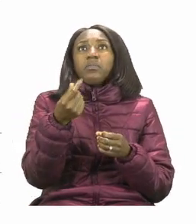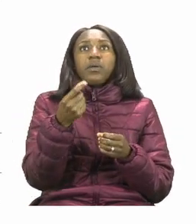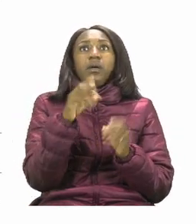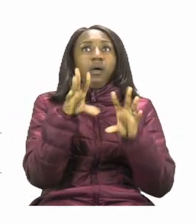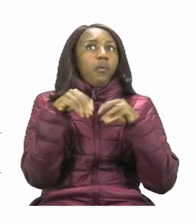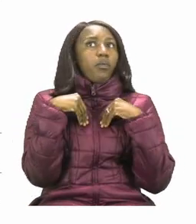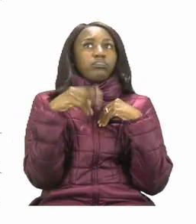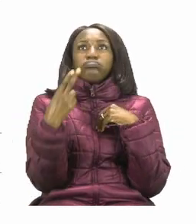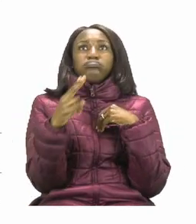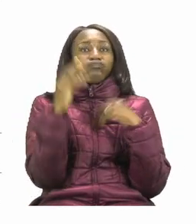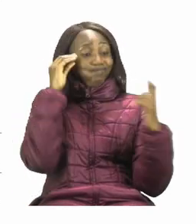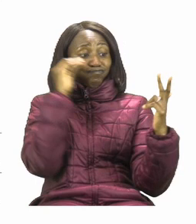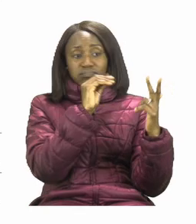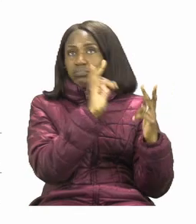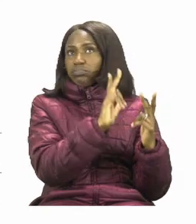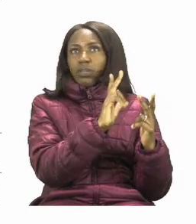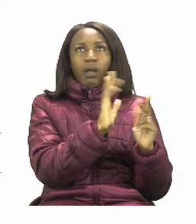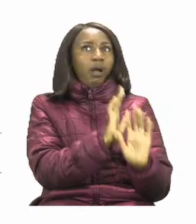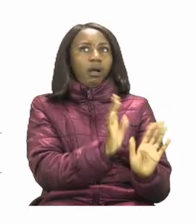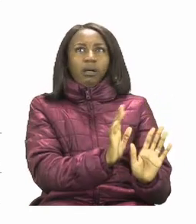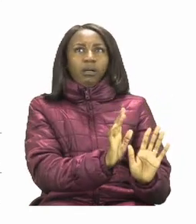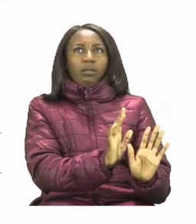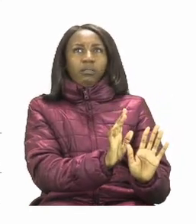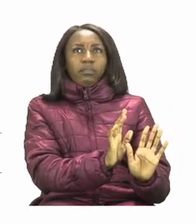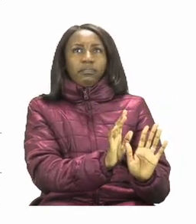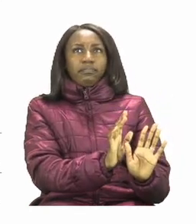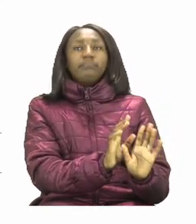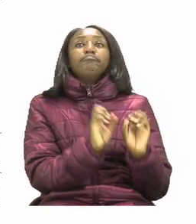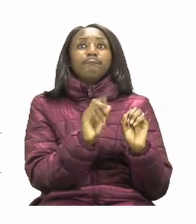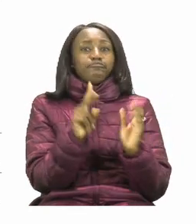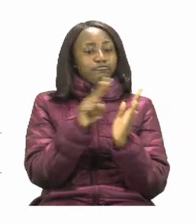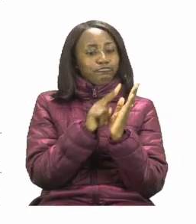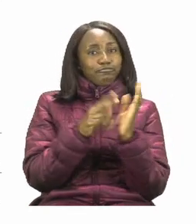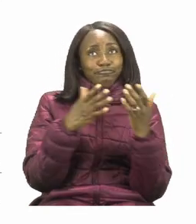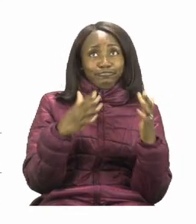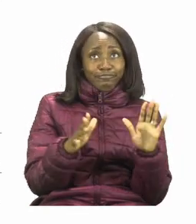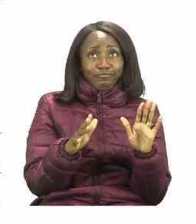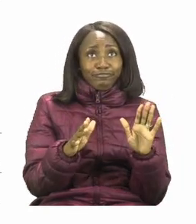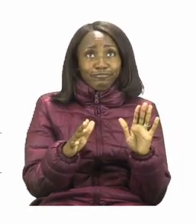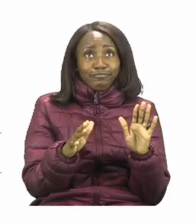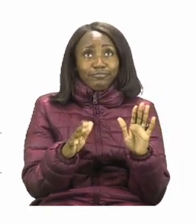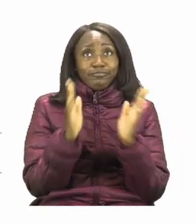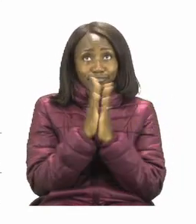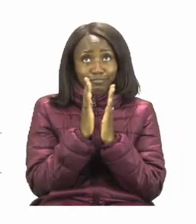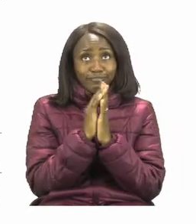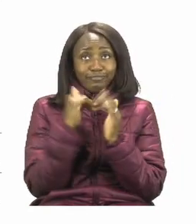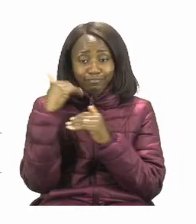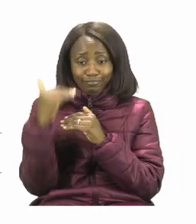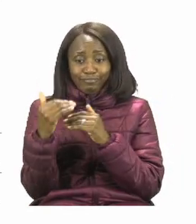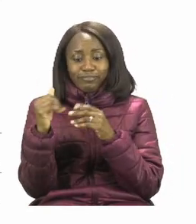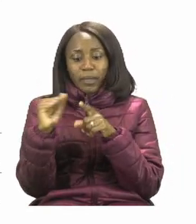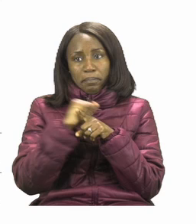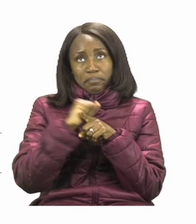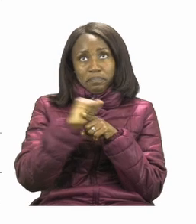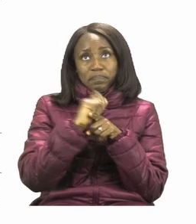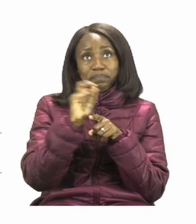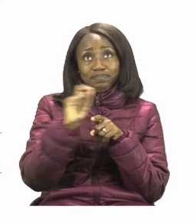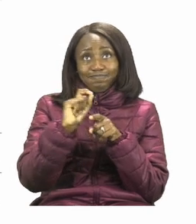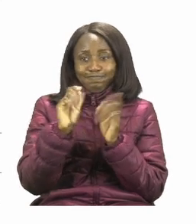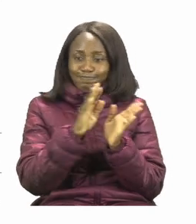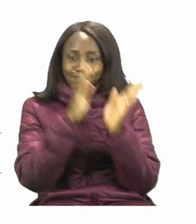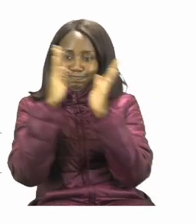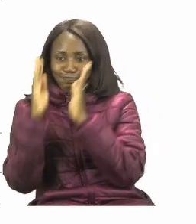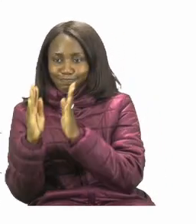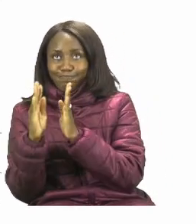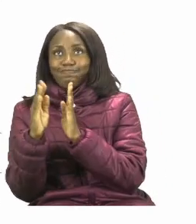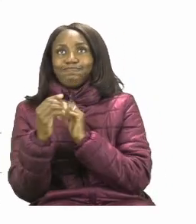stranger. So now that we are done reading our words, I would like you to trace them and then write them.